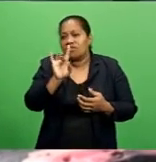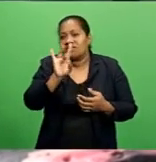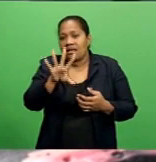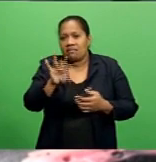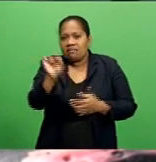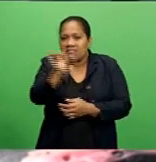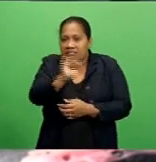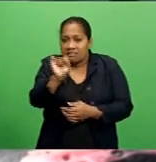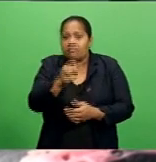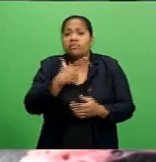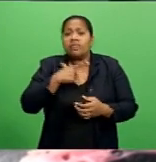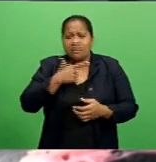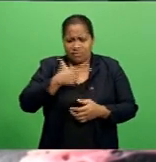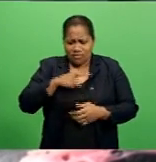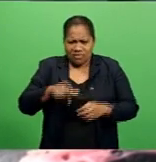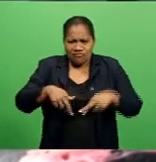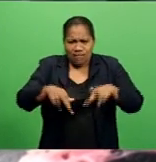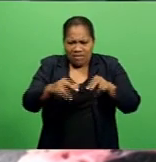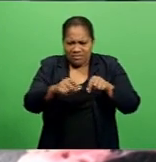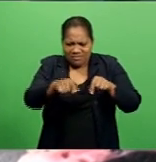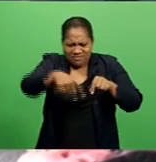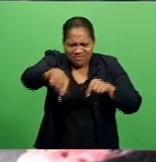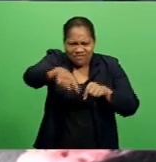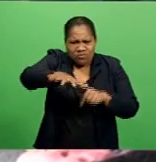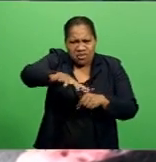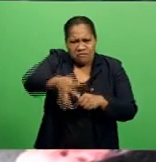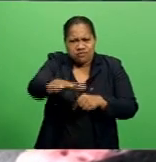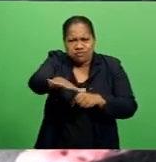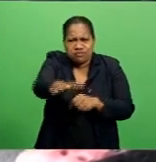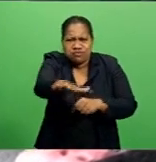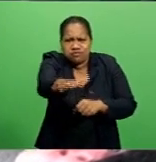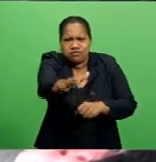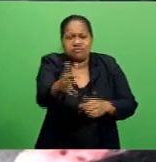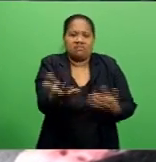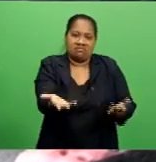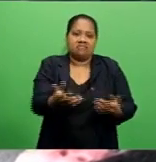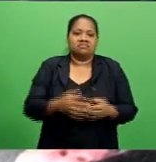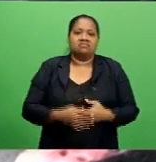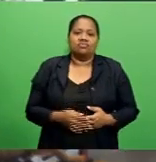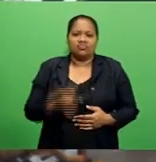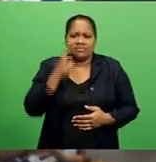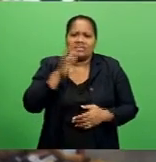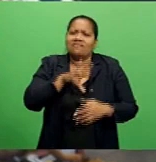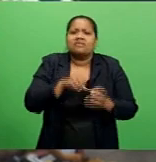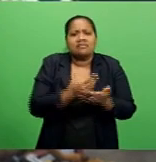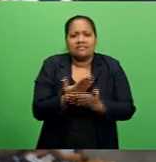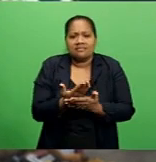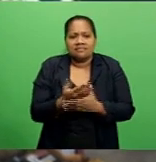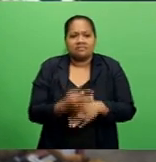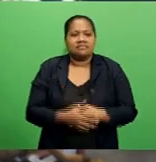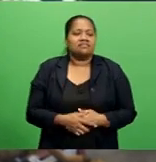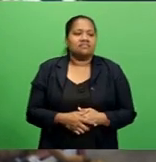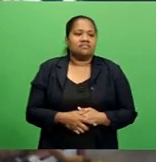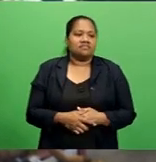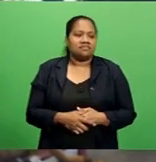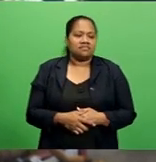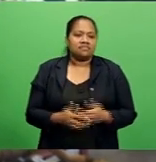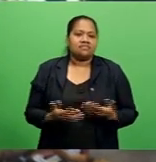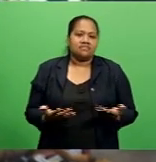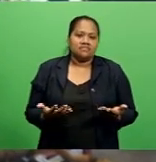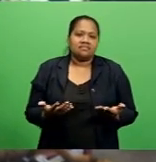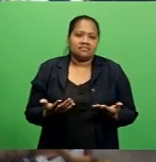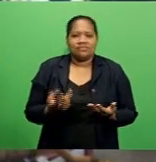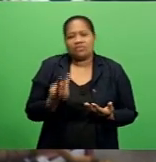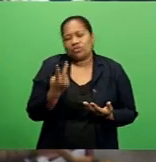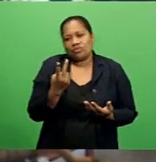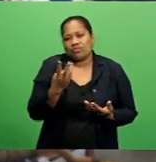due to potholes that we see every day actually. Daily wise, 2 to 3